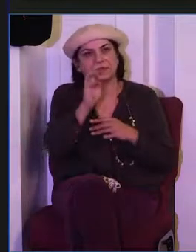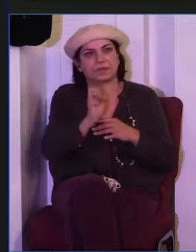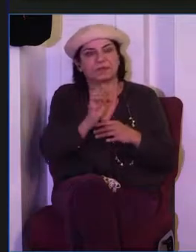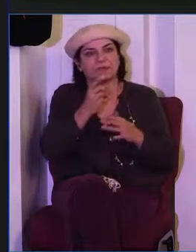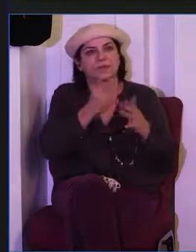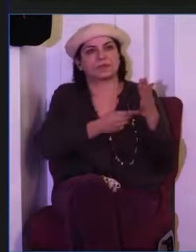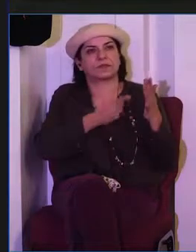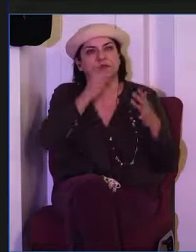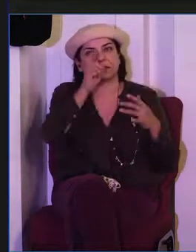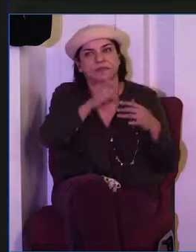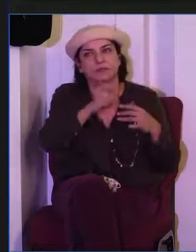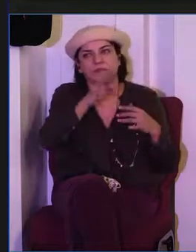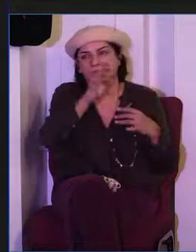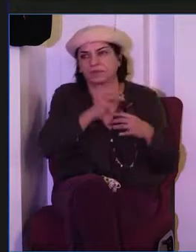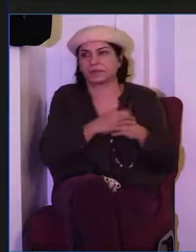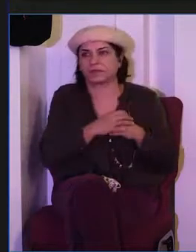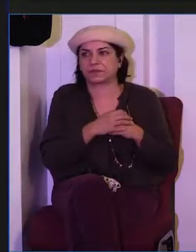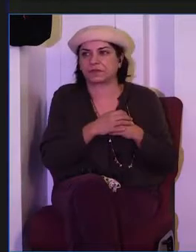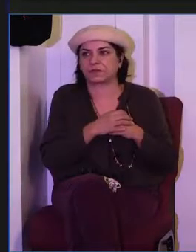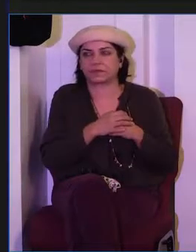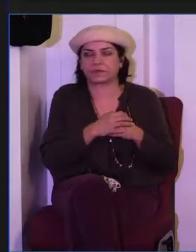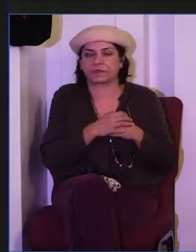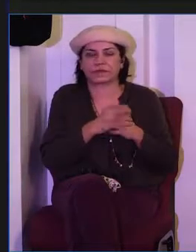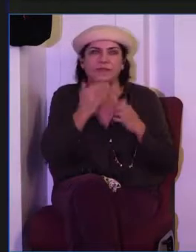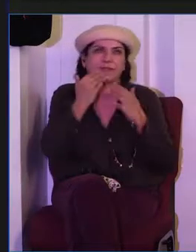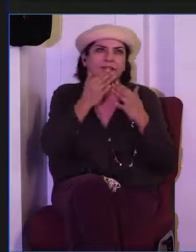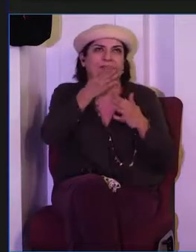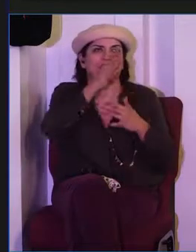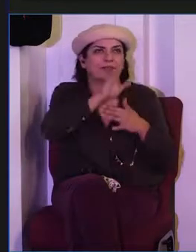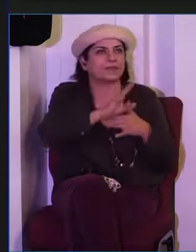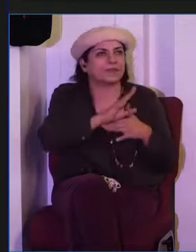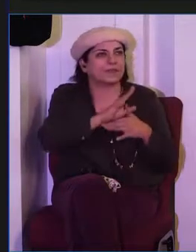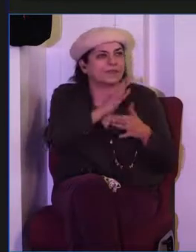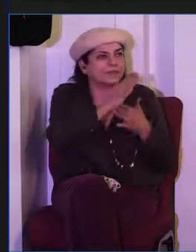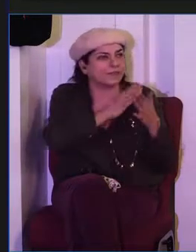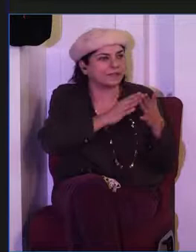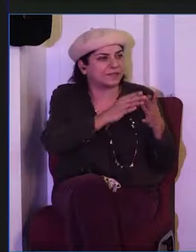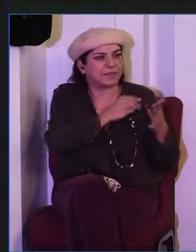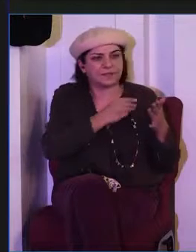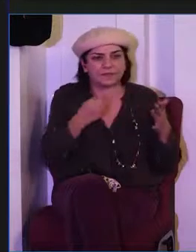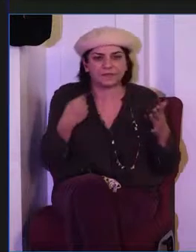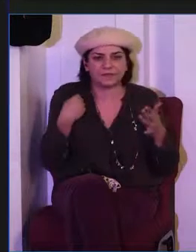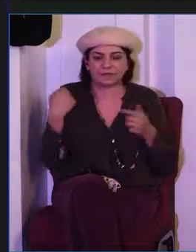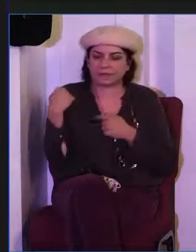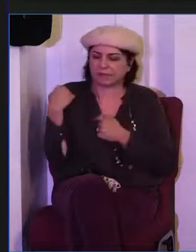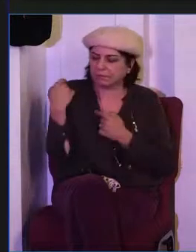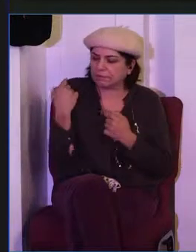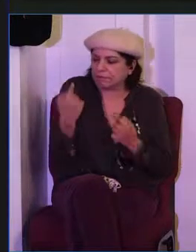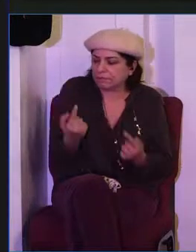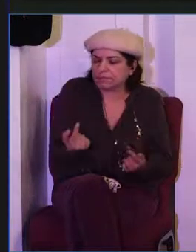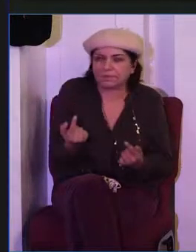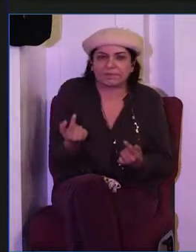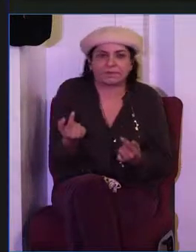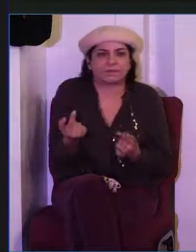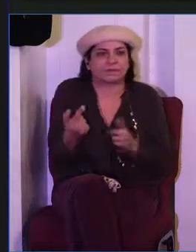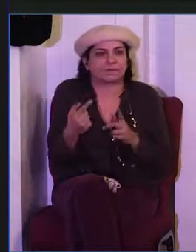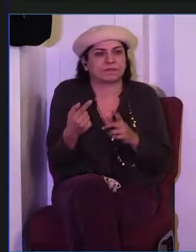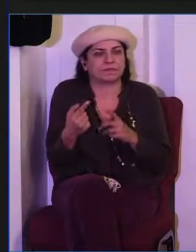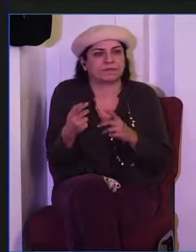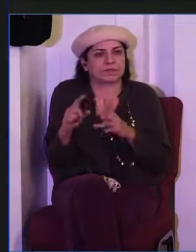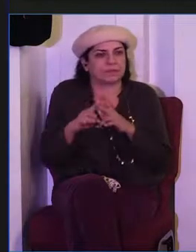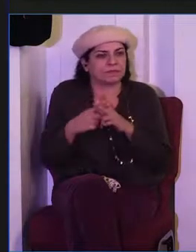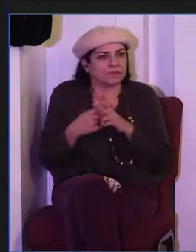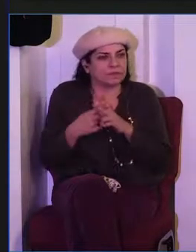Some of these have been members since almost the beginning of the denomination. Harold and Dennis have